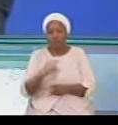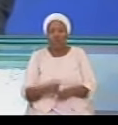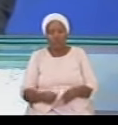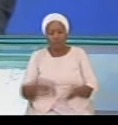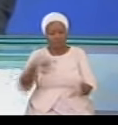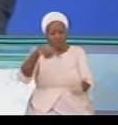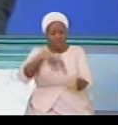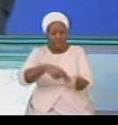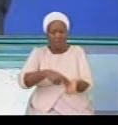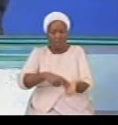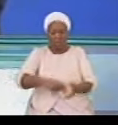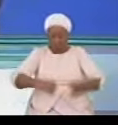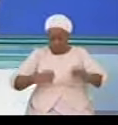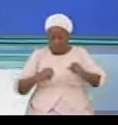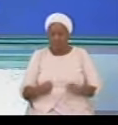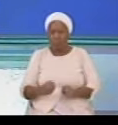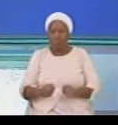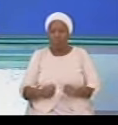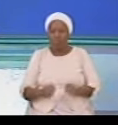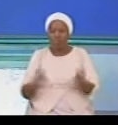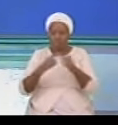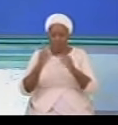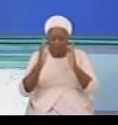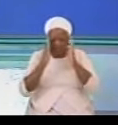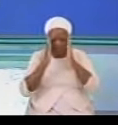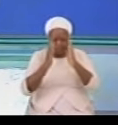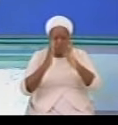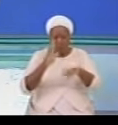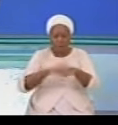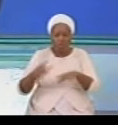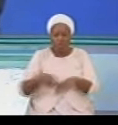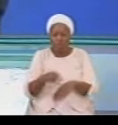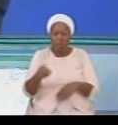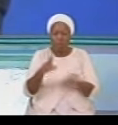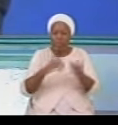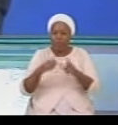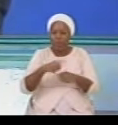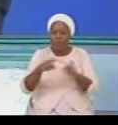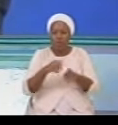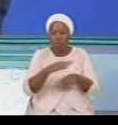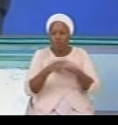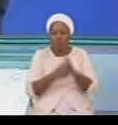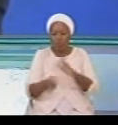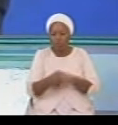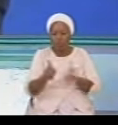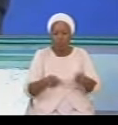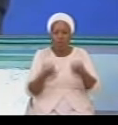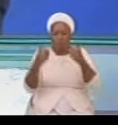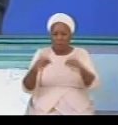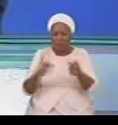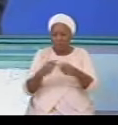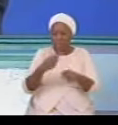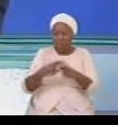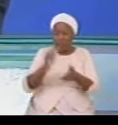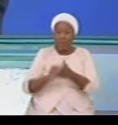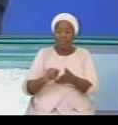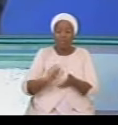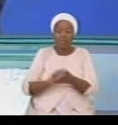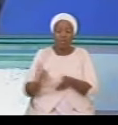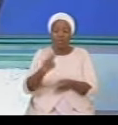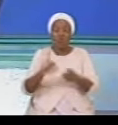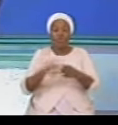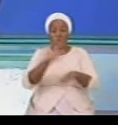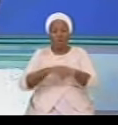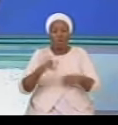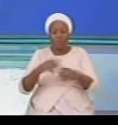your head, you square your shoulders, and when those people come and they use the name they used to call, when they